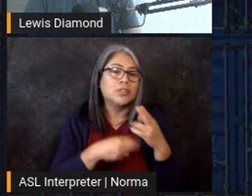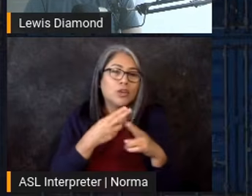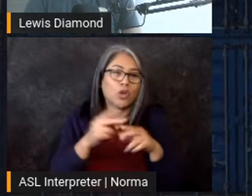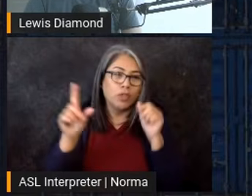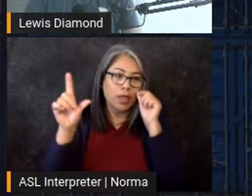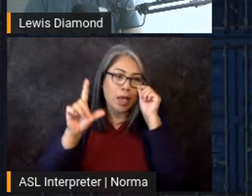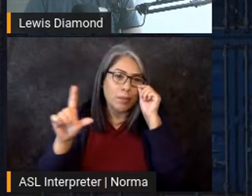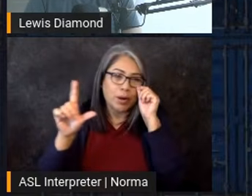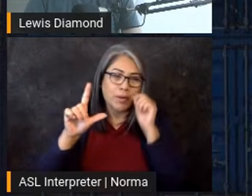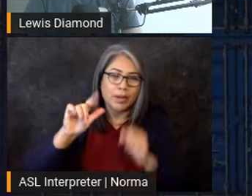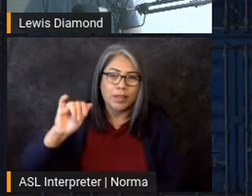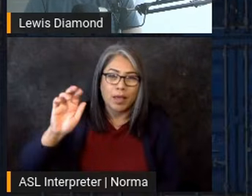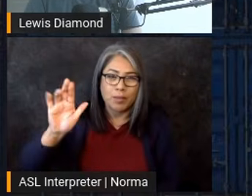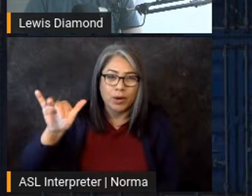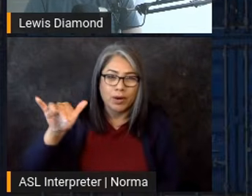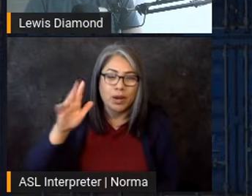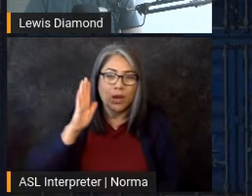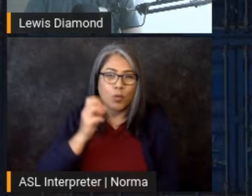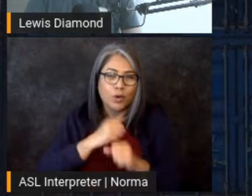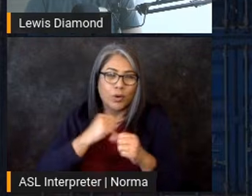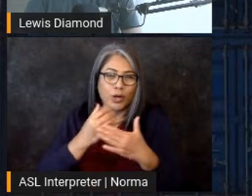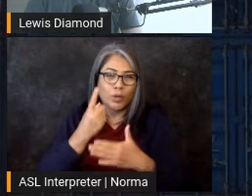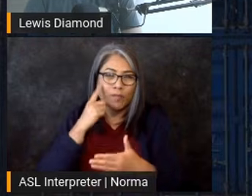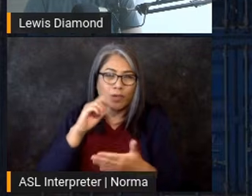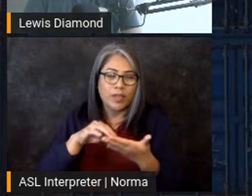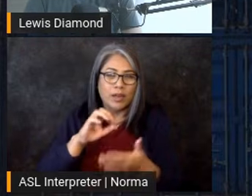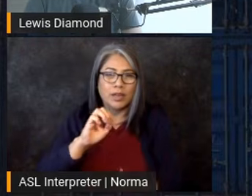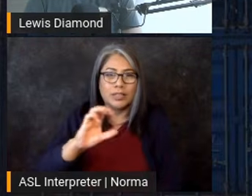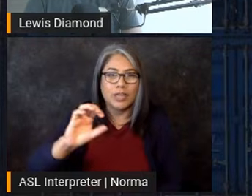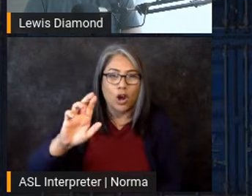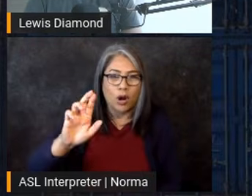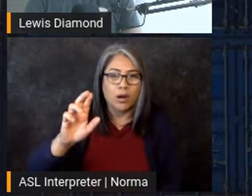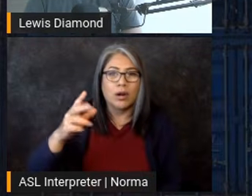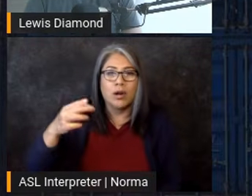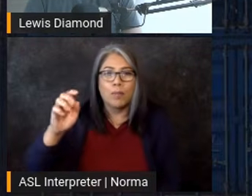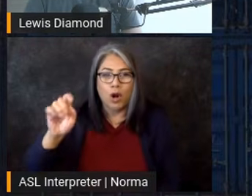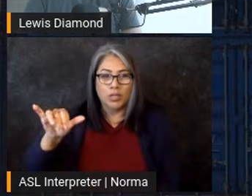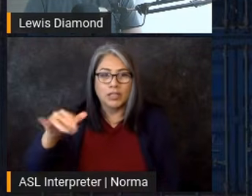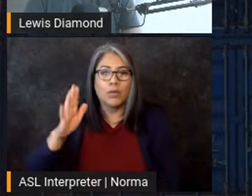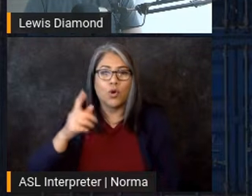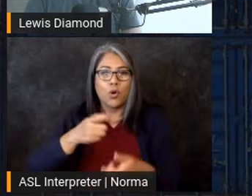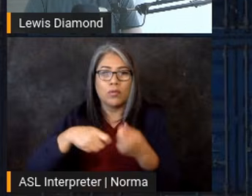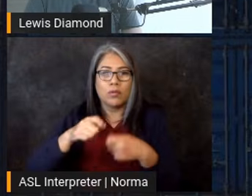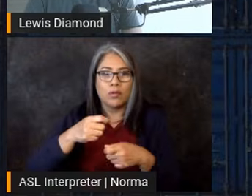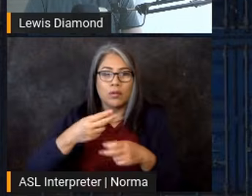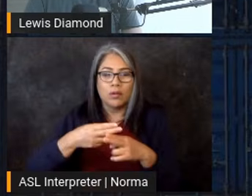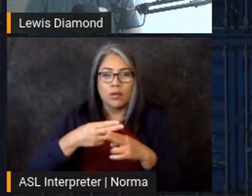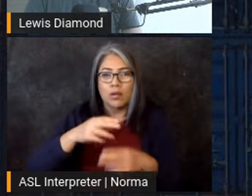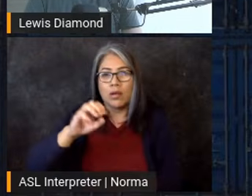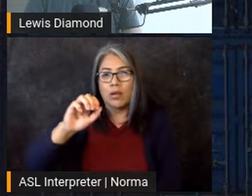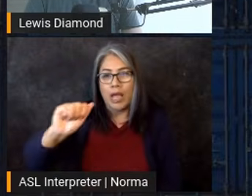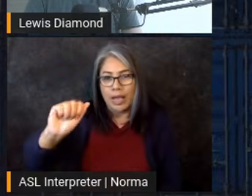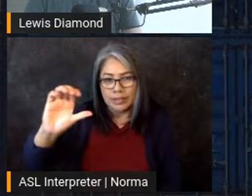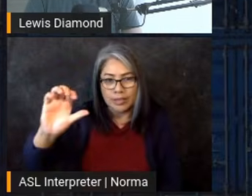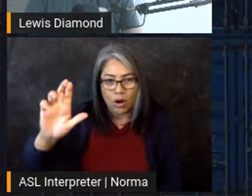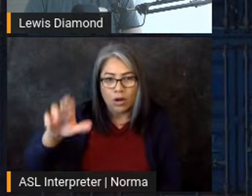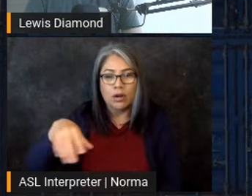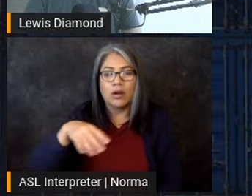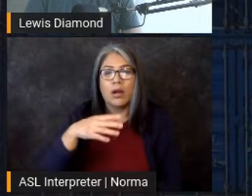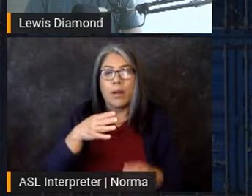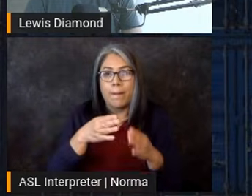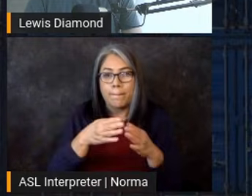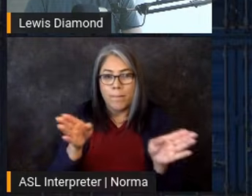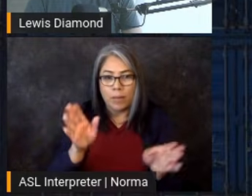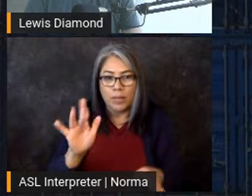create a new one for that ECR proxy, and we'll call it ACR. Make this public, proxy cache to